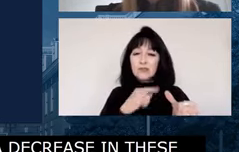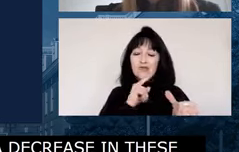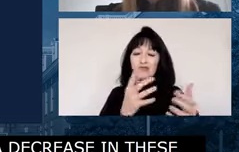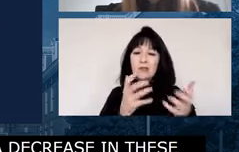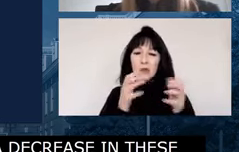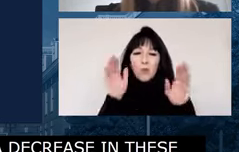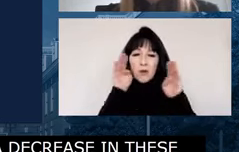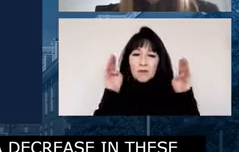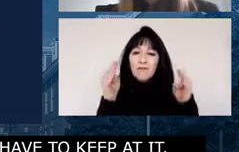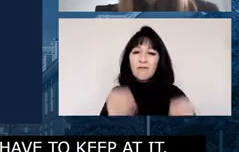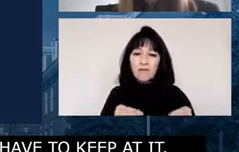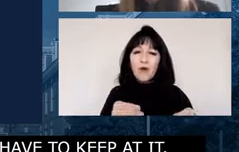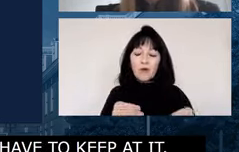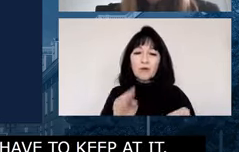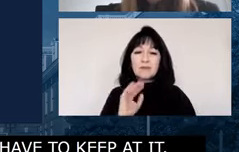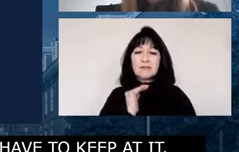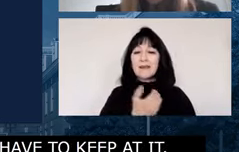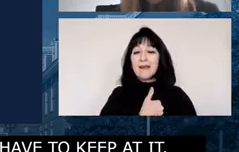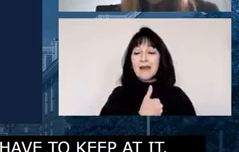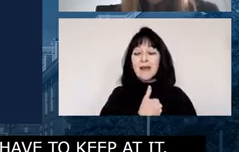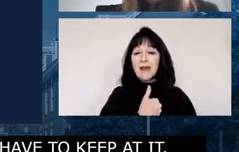now is our pediatric